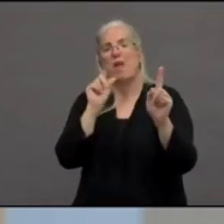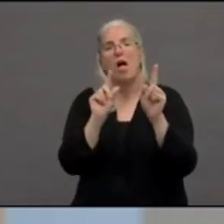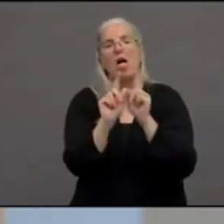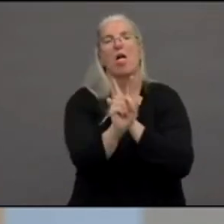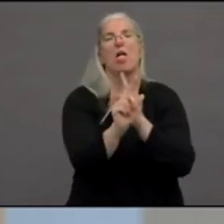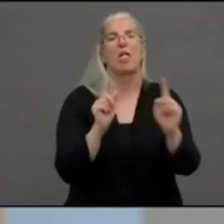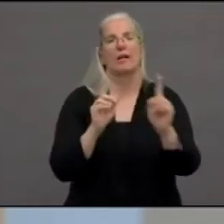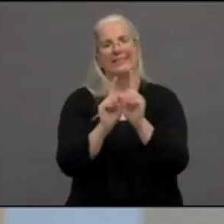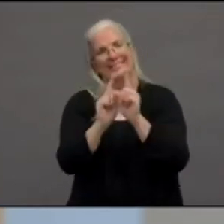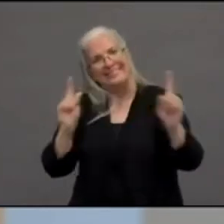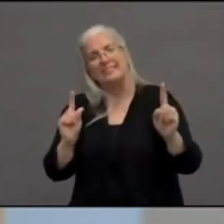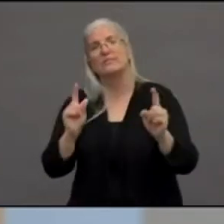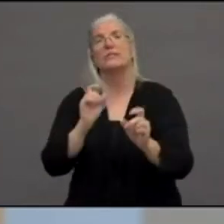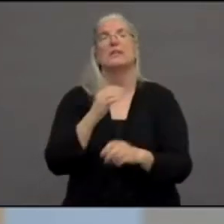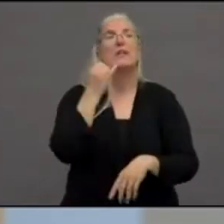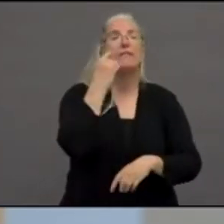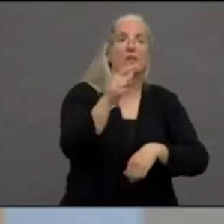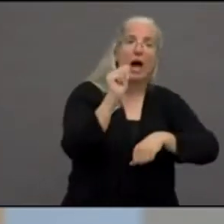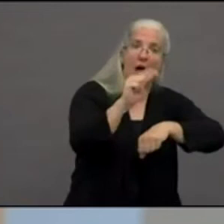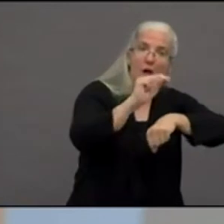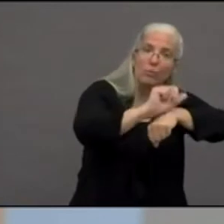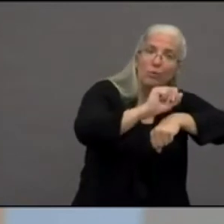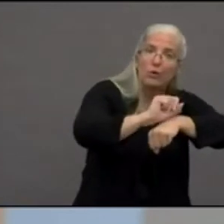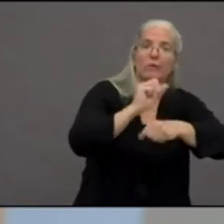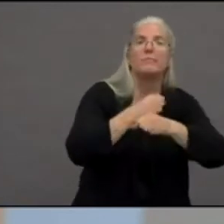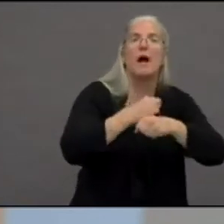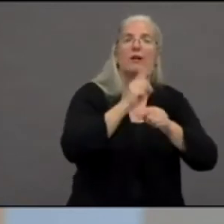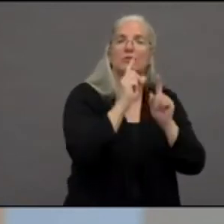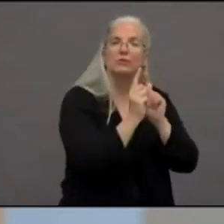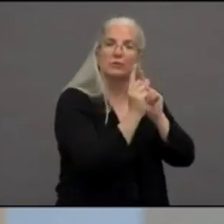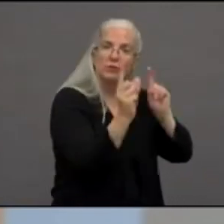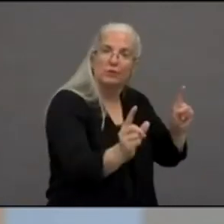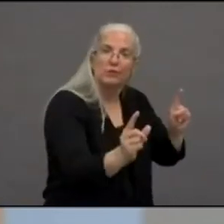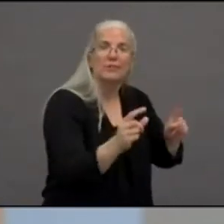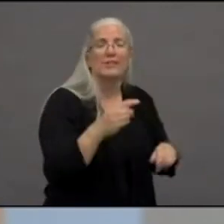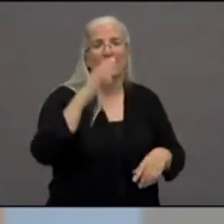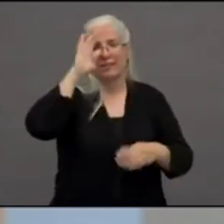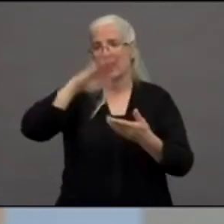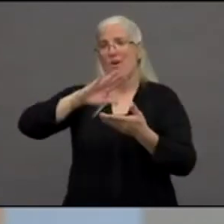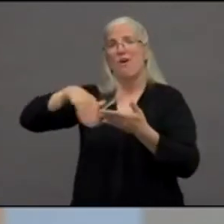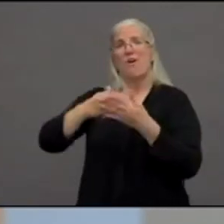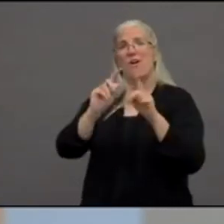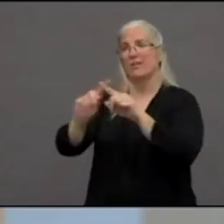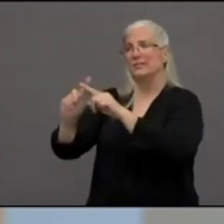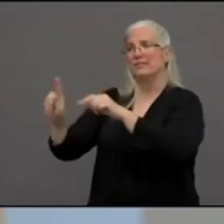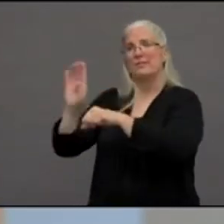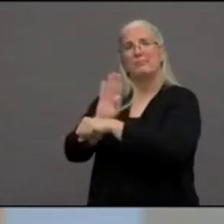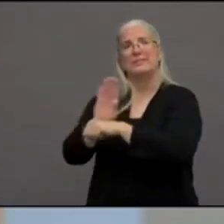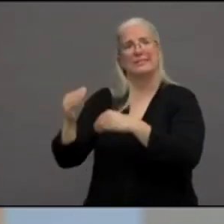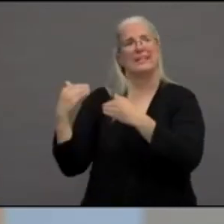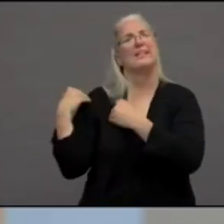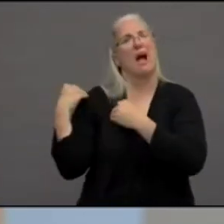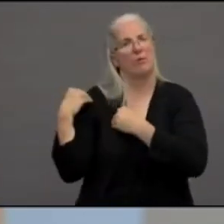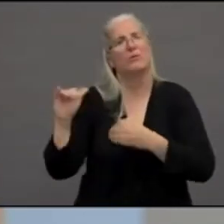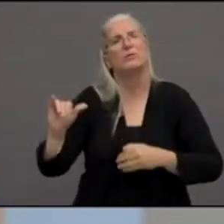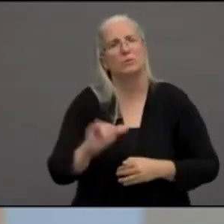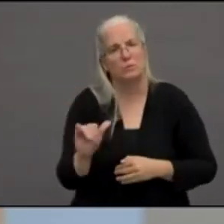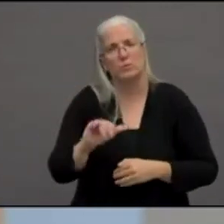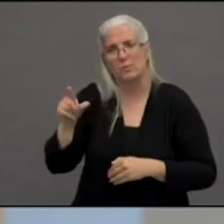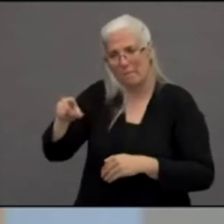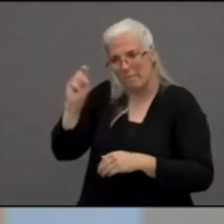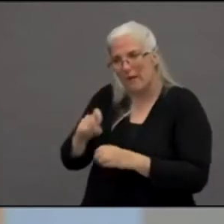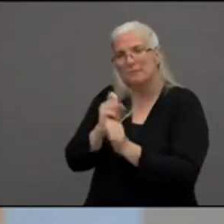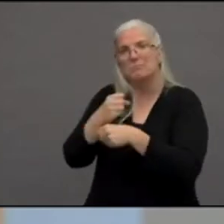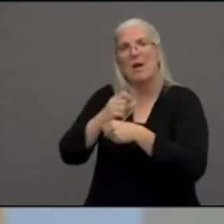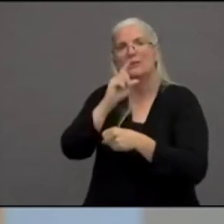the responsibility of the businesses as well to make sure that they're strictly adhering to their social distancing protocols, which are making sure people are wearing their